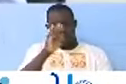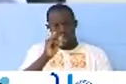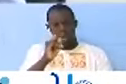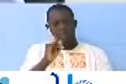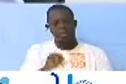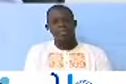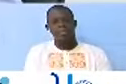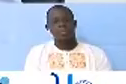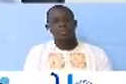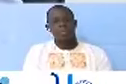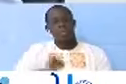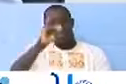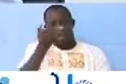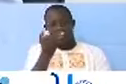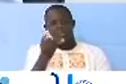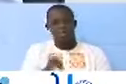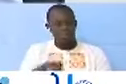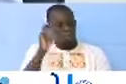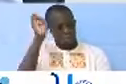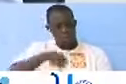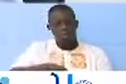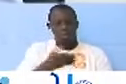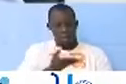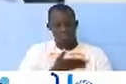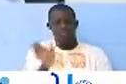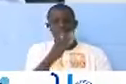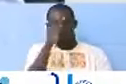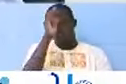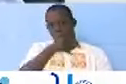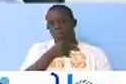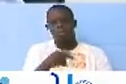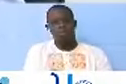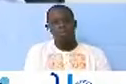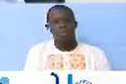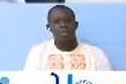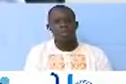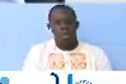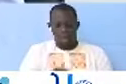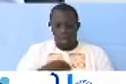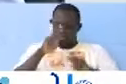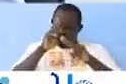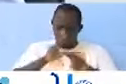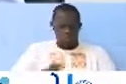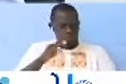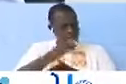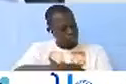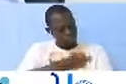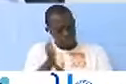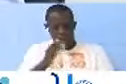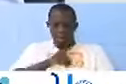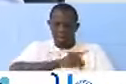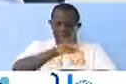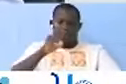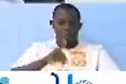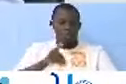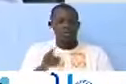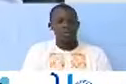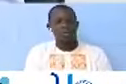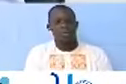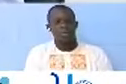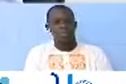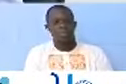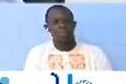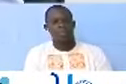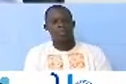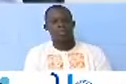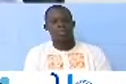because he must have to go home. I sat down at his door.